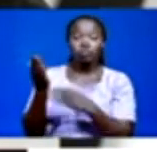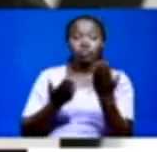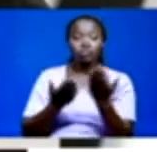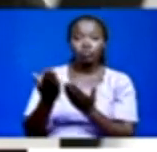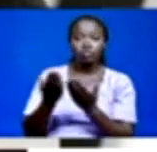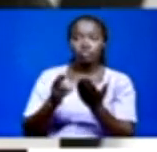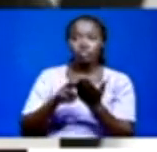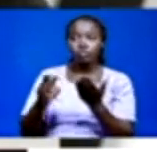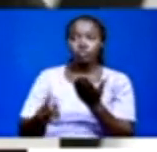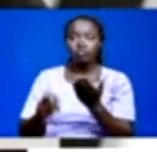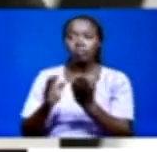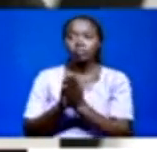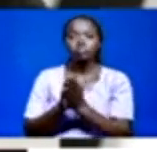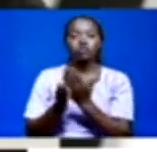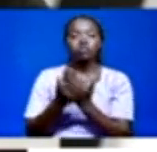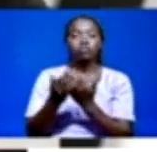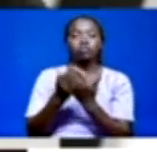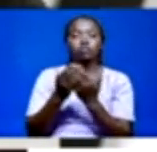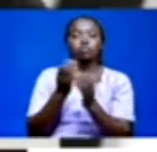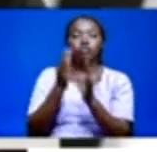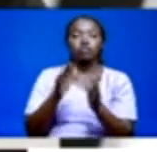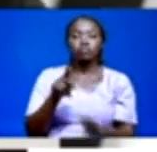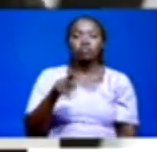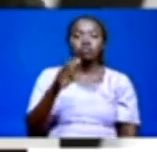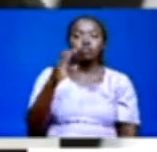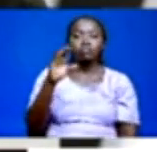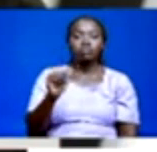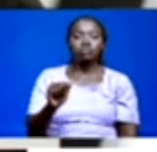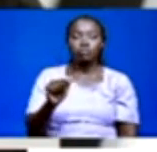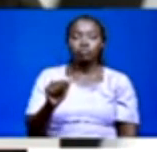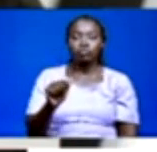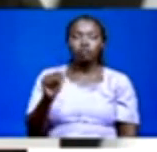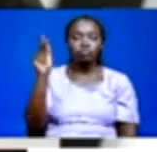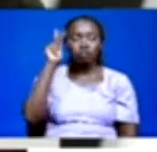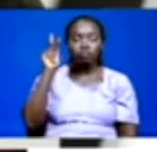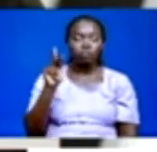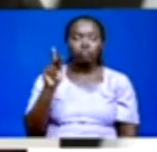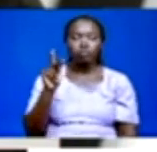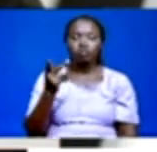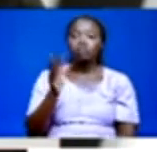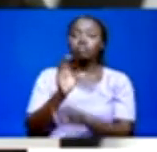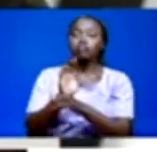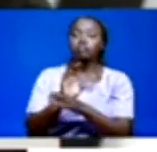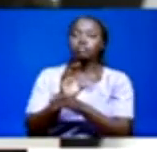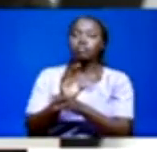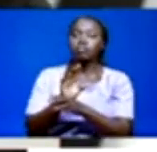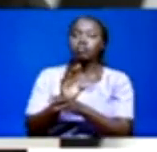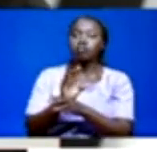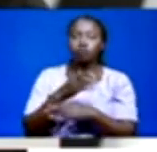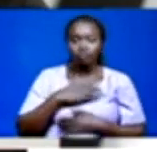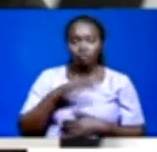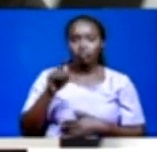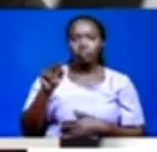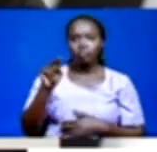to take care of Christians at the PCA Karen Parish, the outgoing Loratio moderator, Reverend Daniel Njeru,